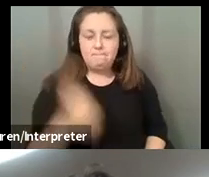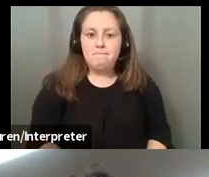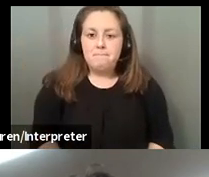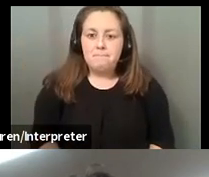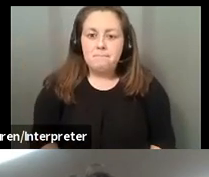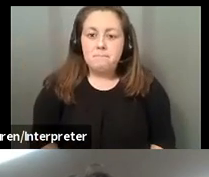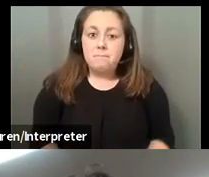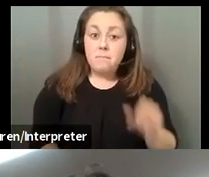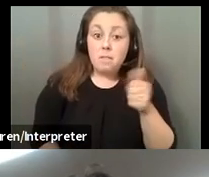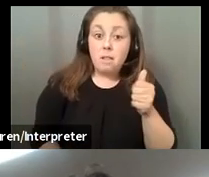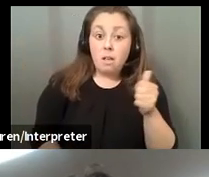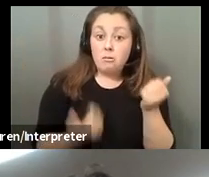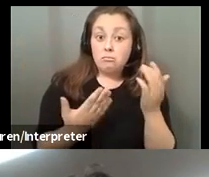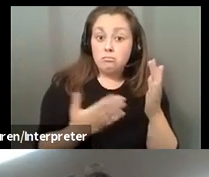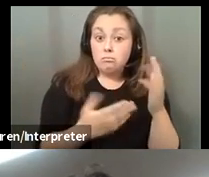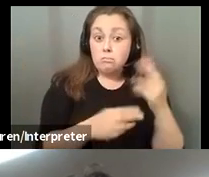Any other nominations?